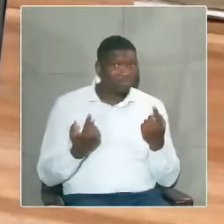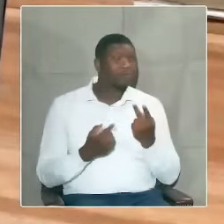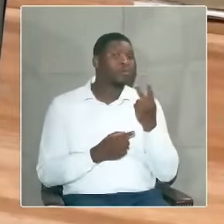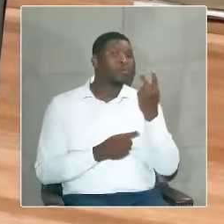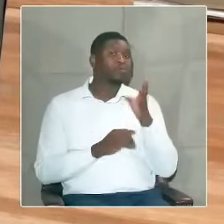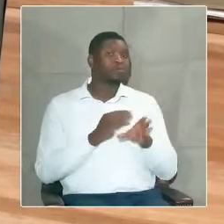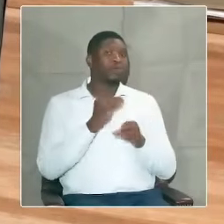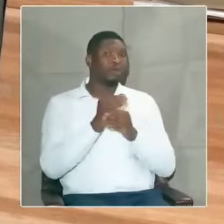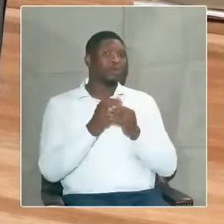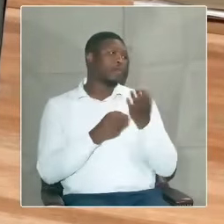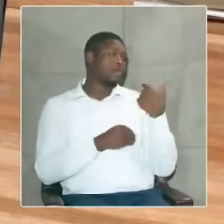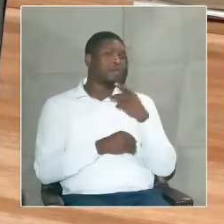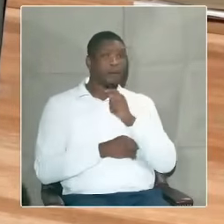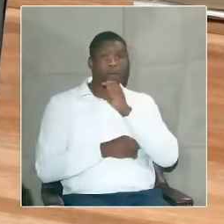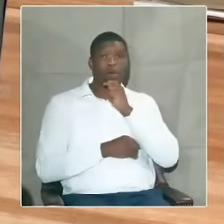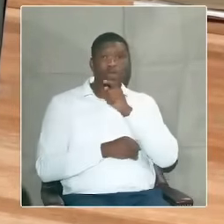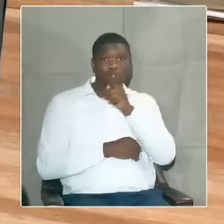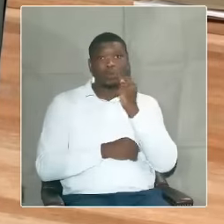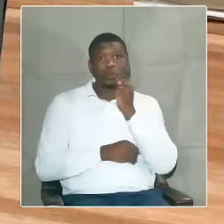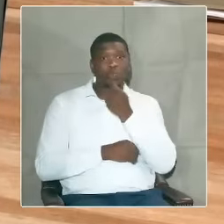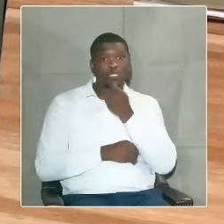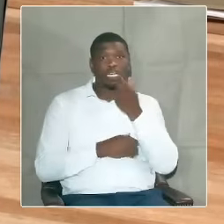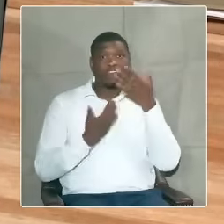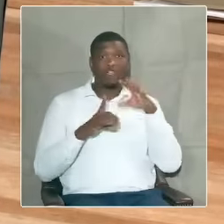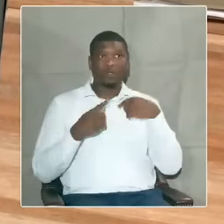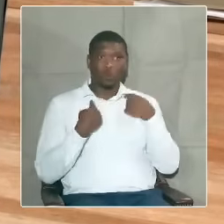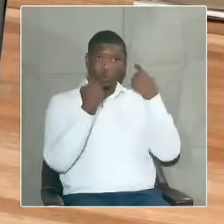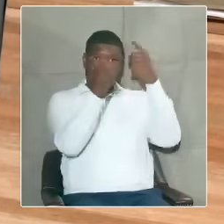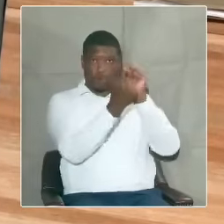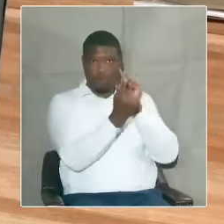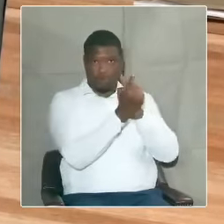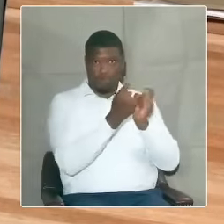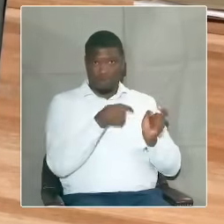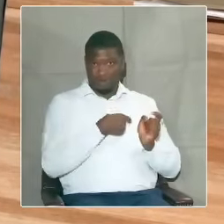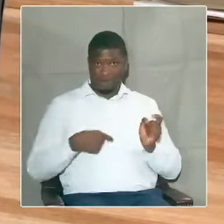earlier you went to the president,